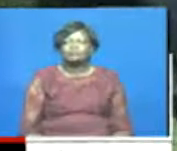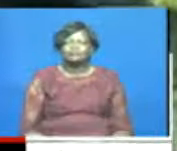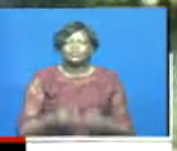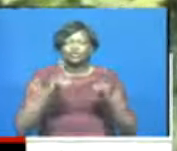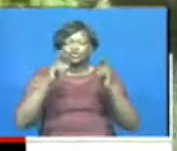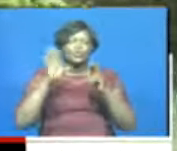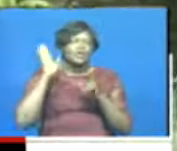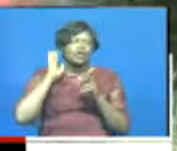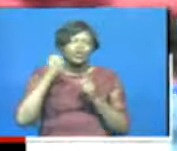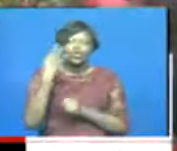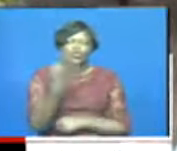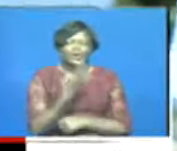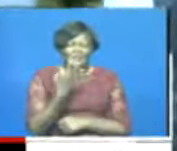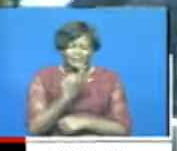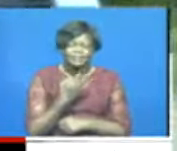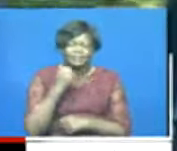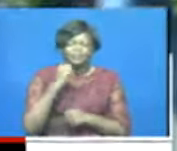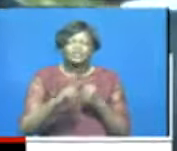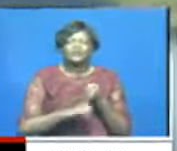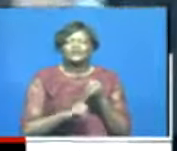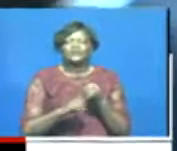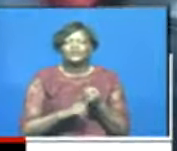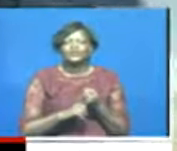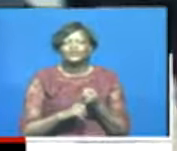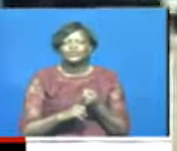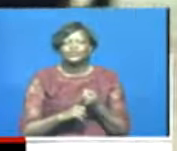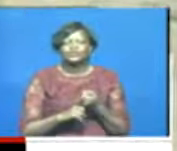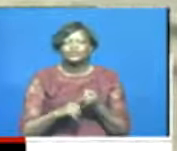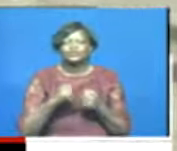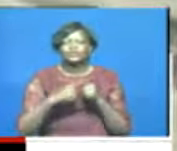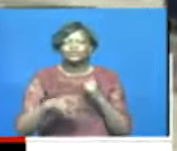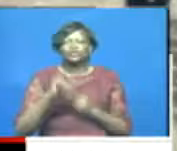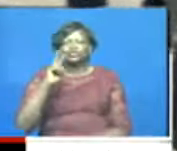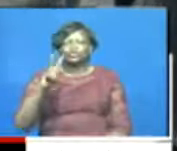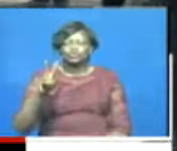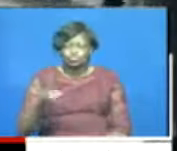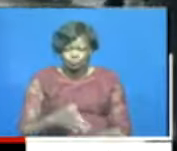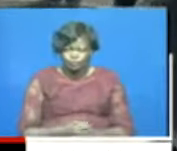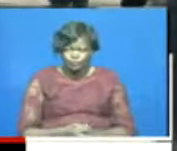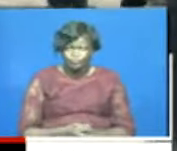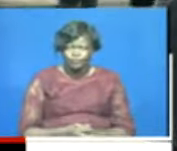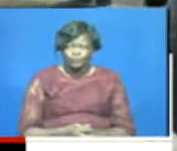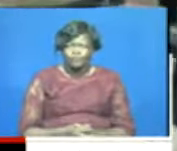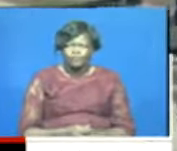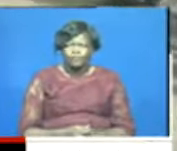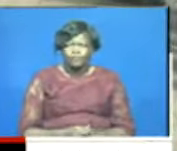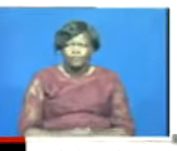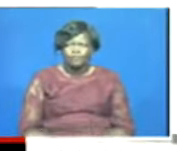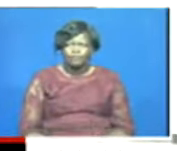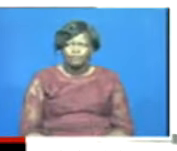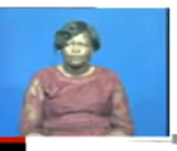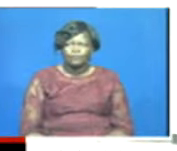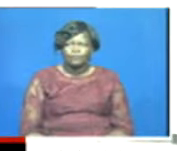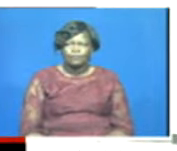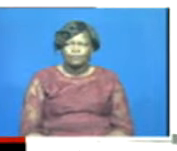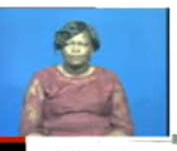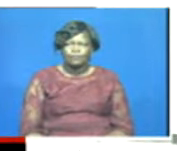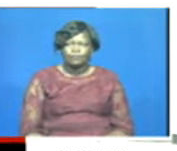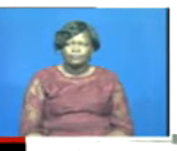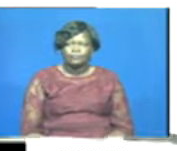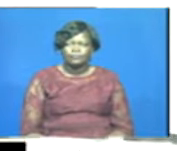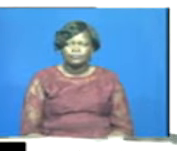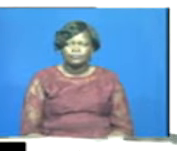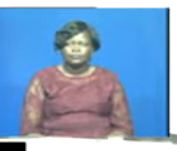on Wednesday, June the 15th, 2022. Serafina Nairobi for Prime Edition.